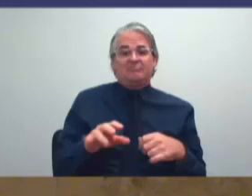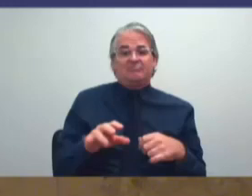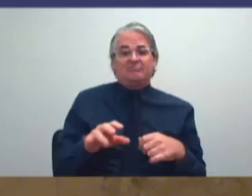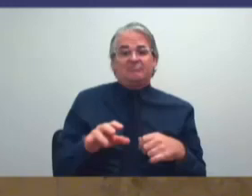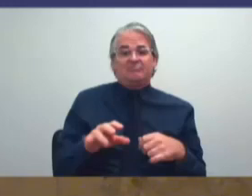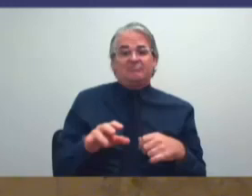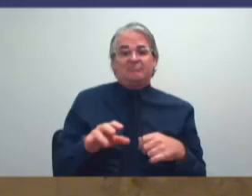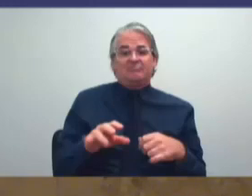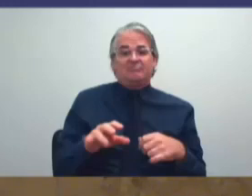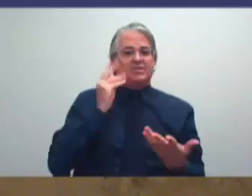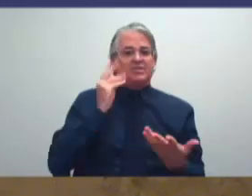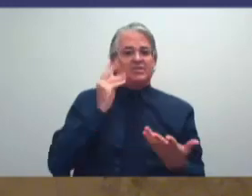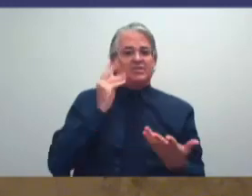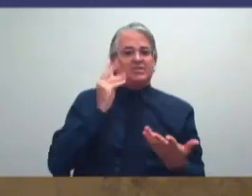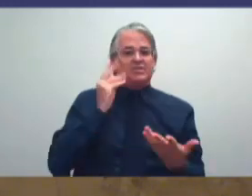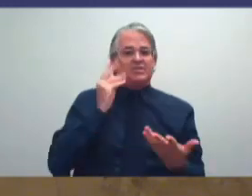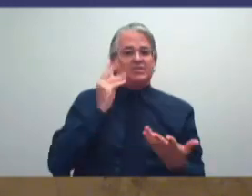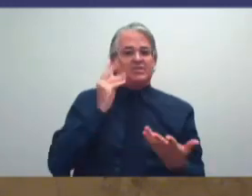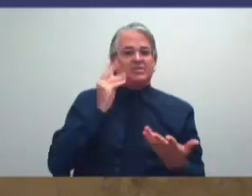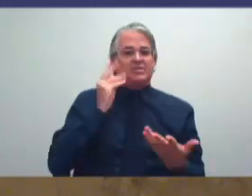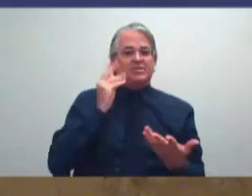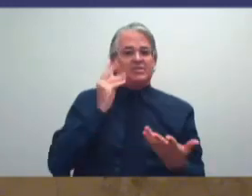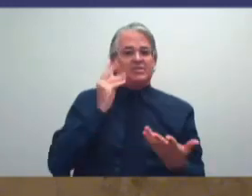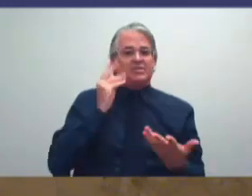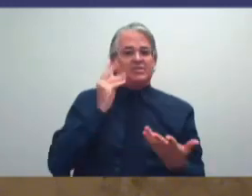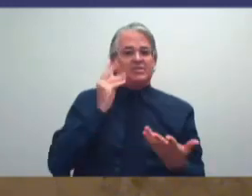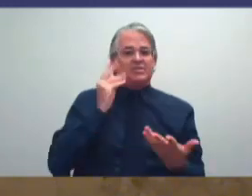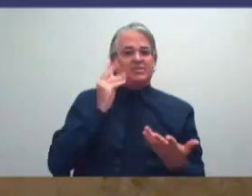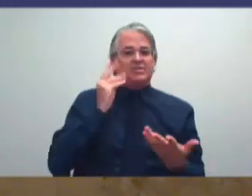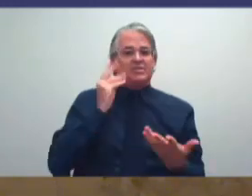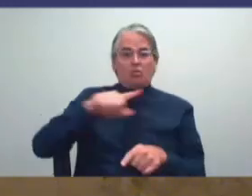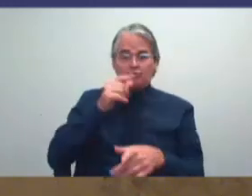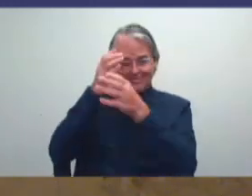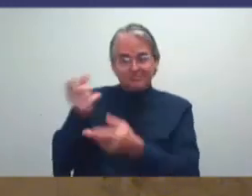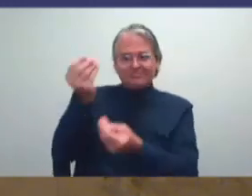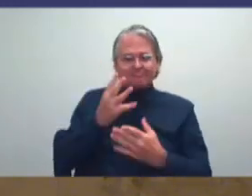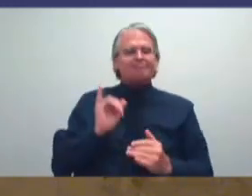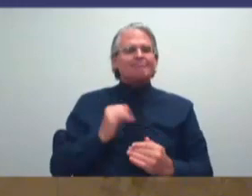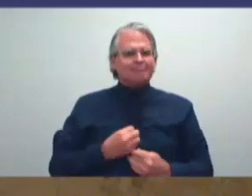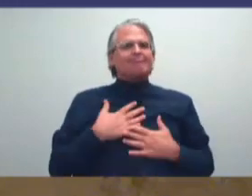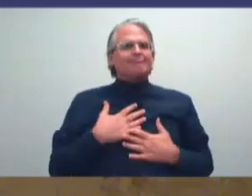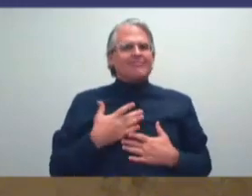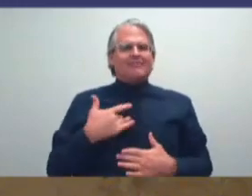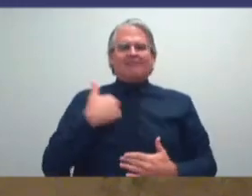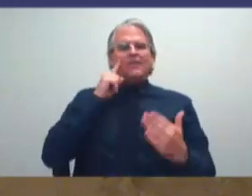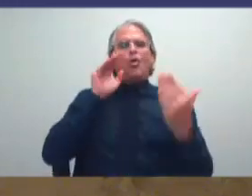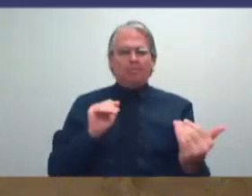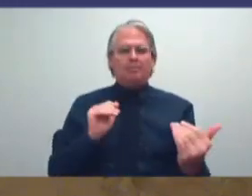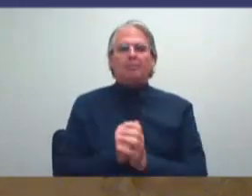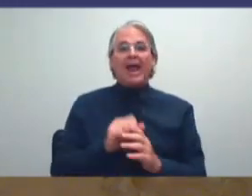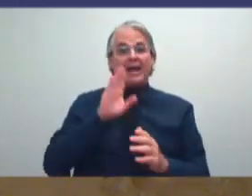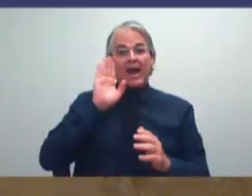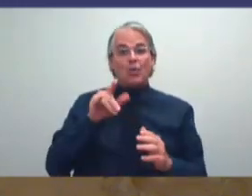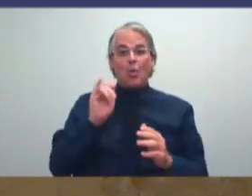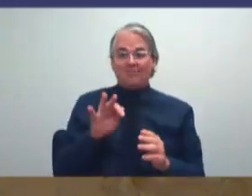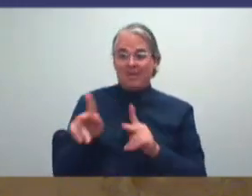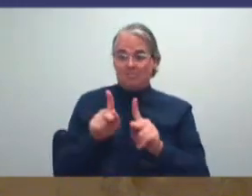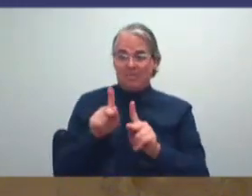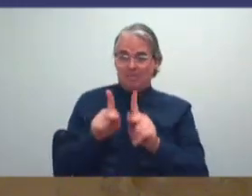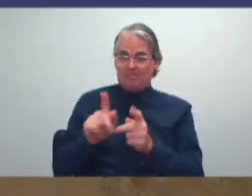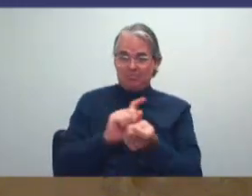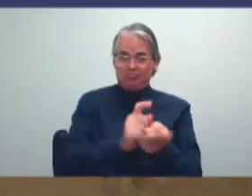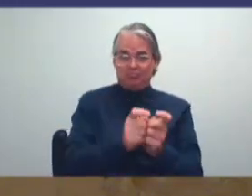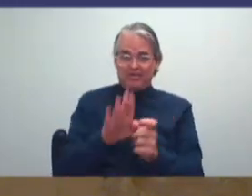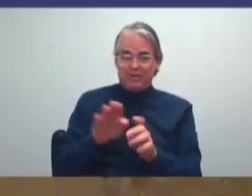they also really understand that modifying behavior can help us fight this pandemic. And they